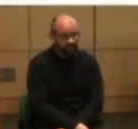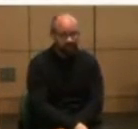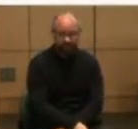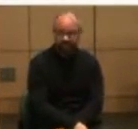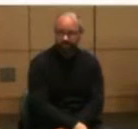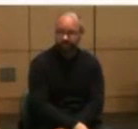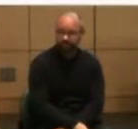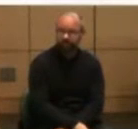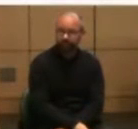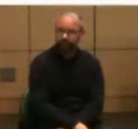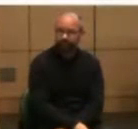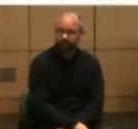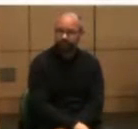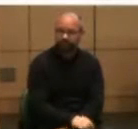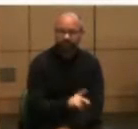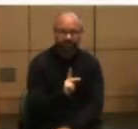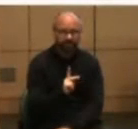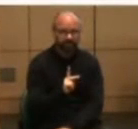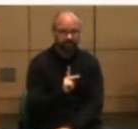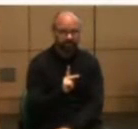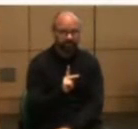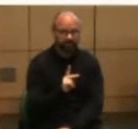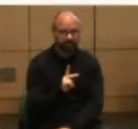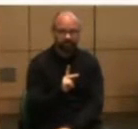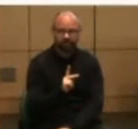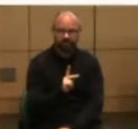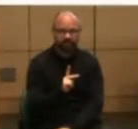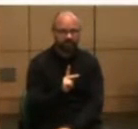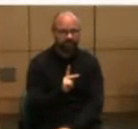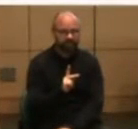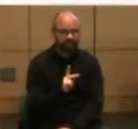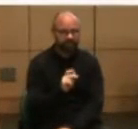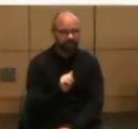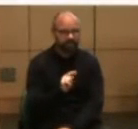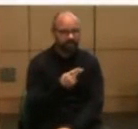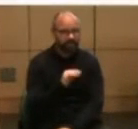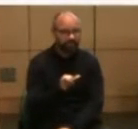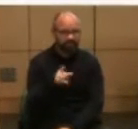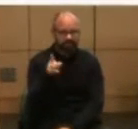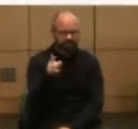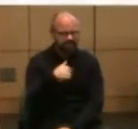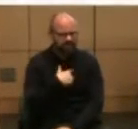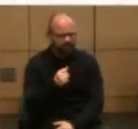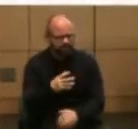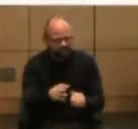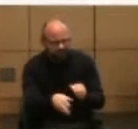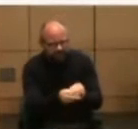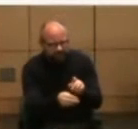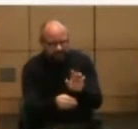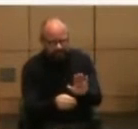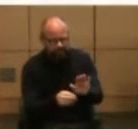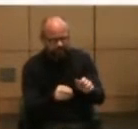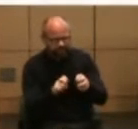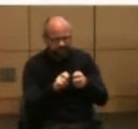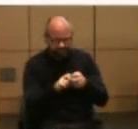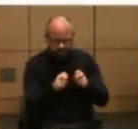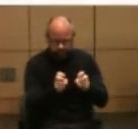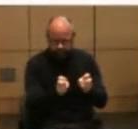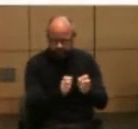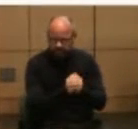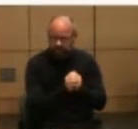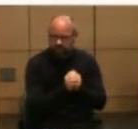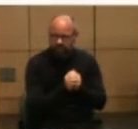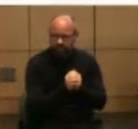Can I just comment on the CMV issue, because we've thought about this a lot, and the issue, just